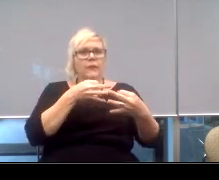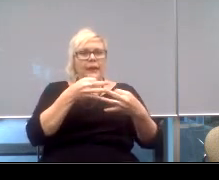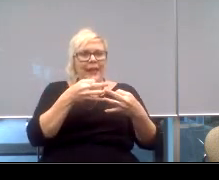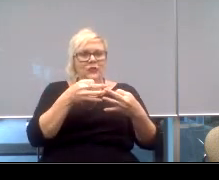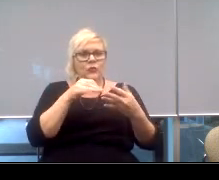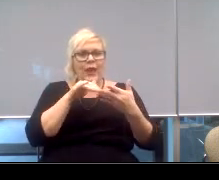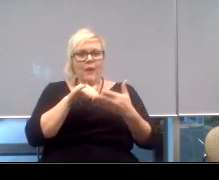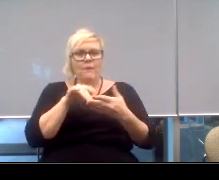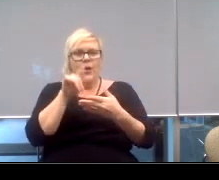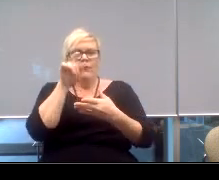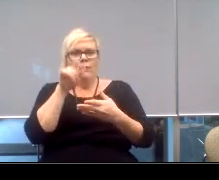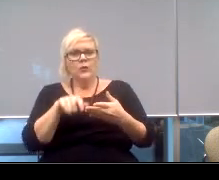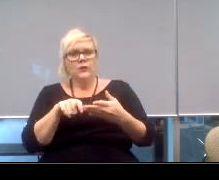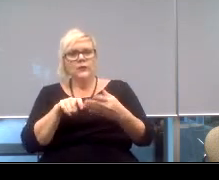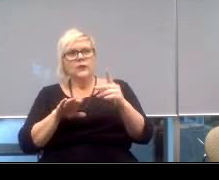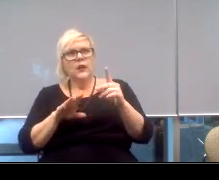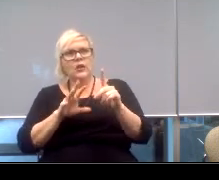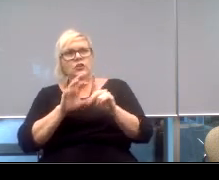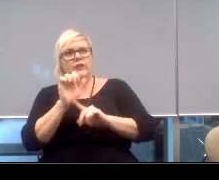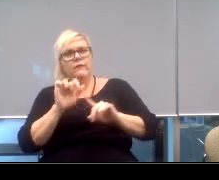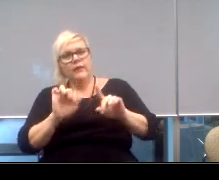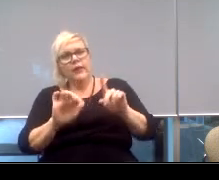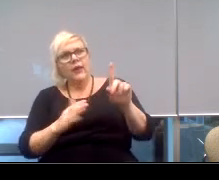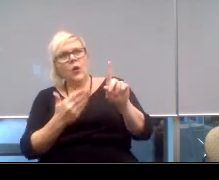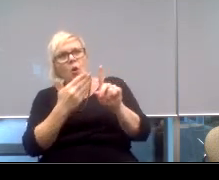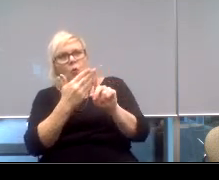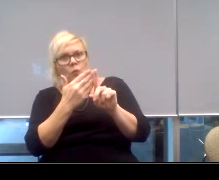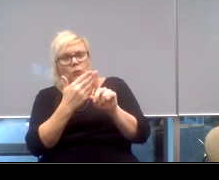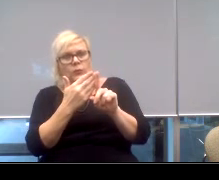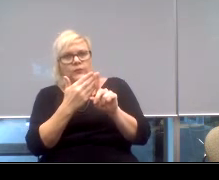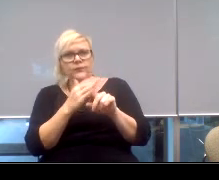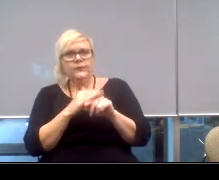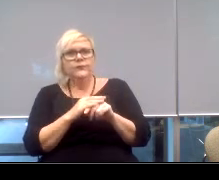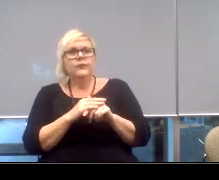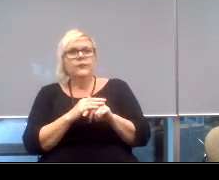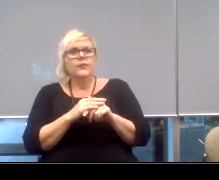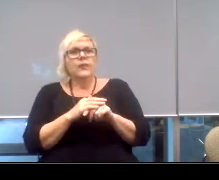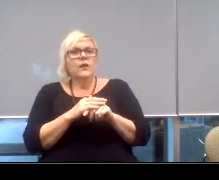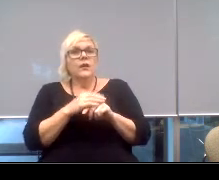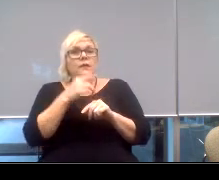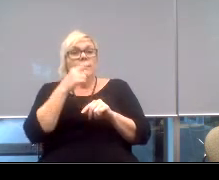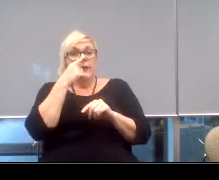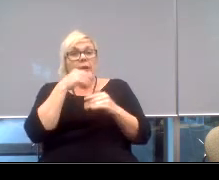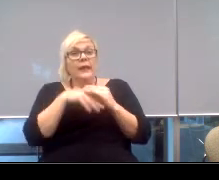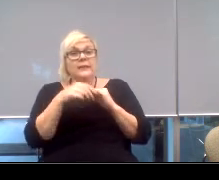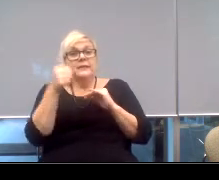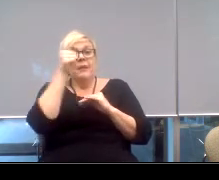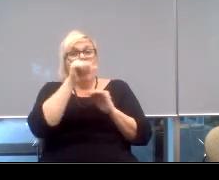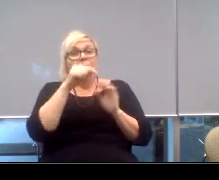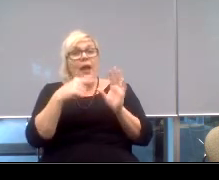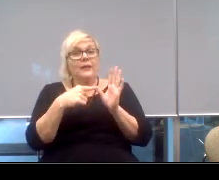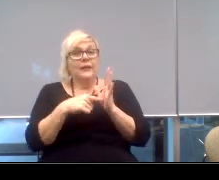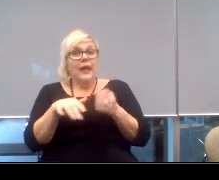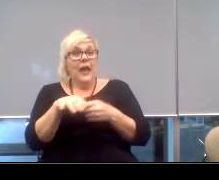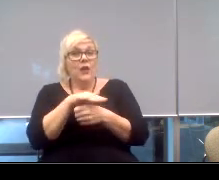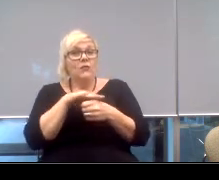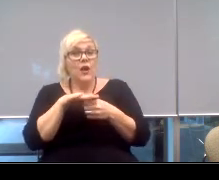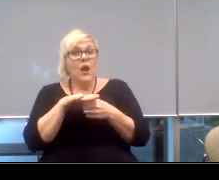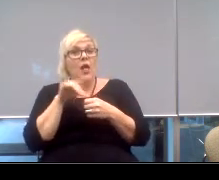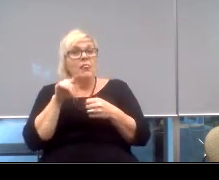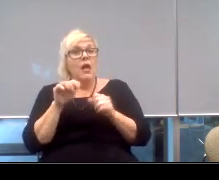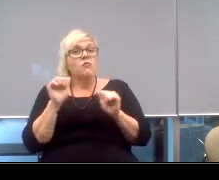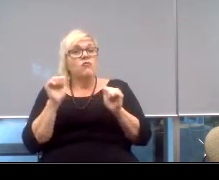participant address their plan identified goals. To some extent, those in the Smart AT area have already been